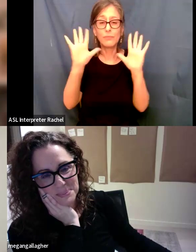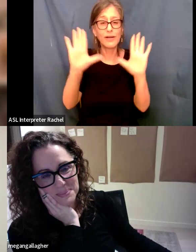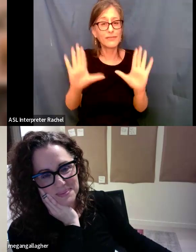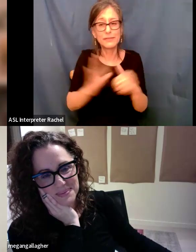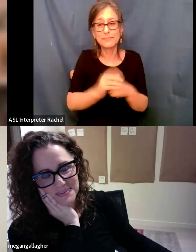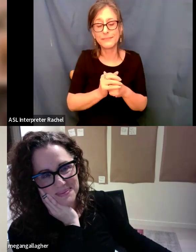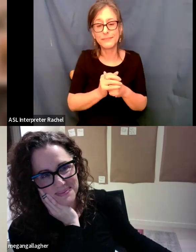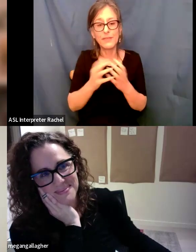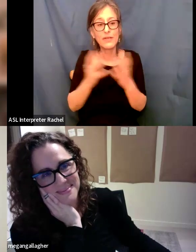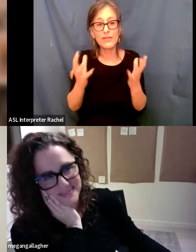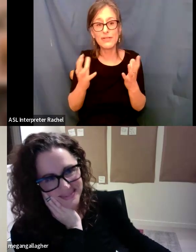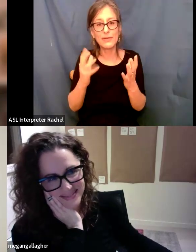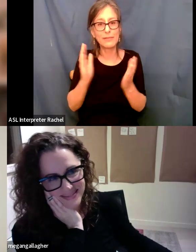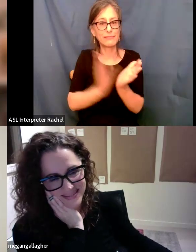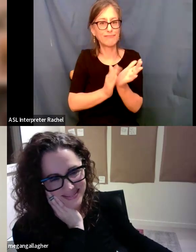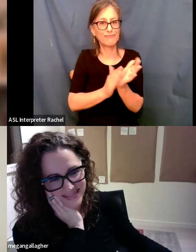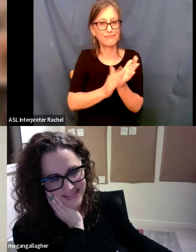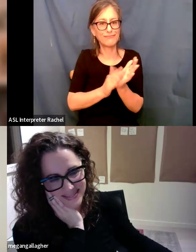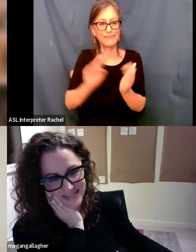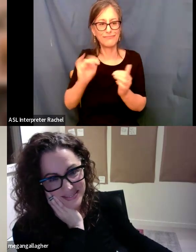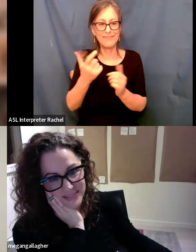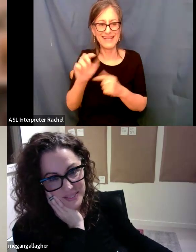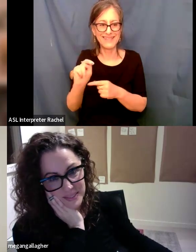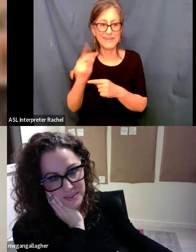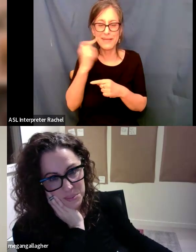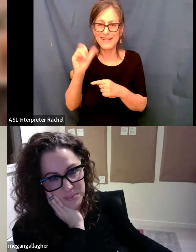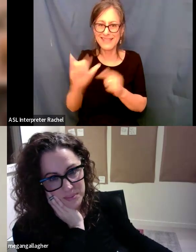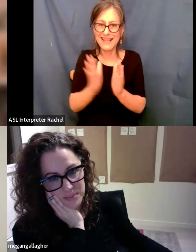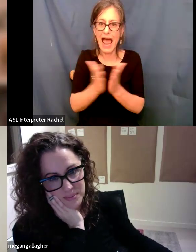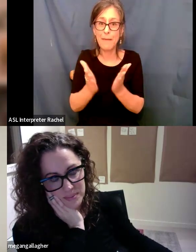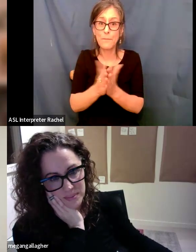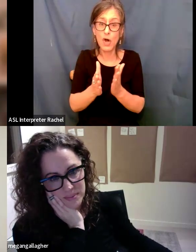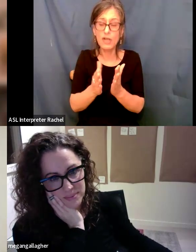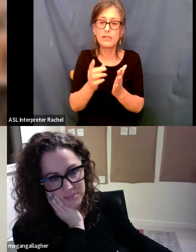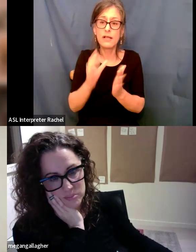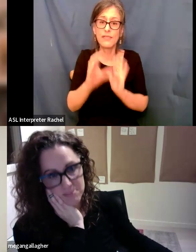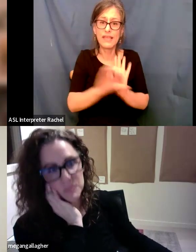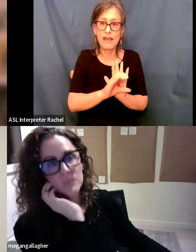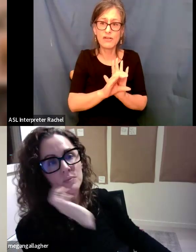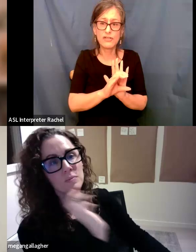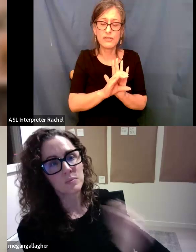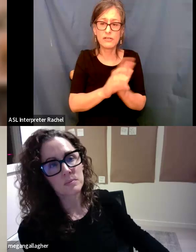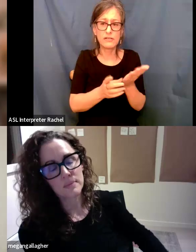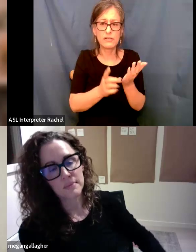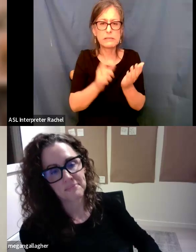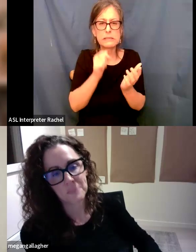I give so much credit to Megan for writing that narrative because again, like in the novel, the character, not only in terms of disability, but that's not the same narrative that